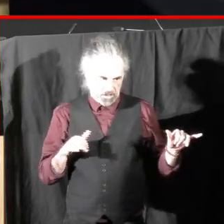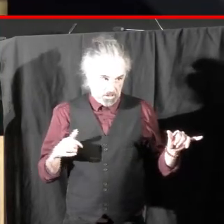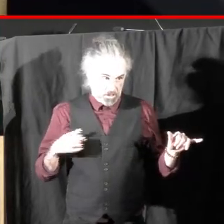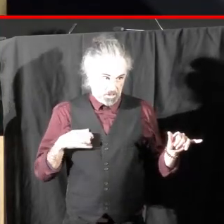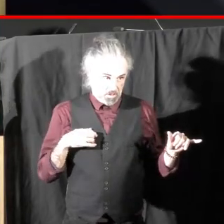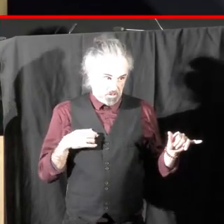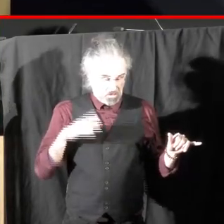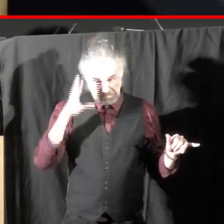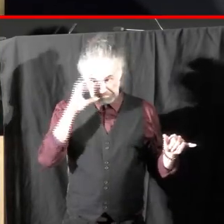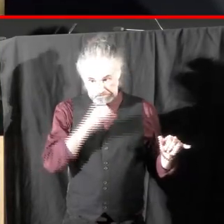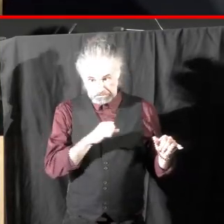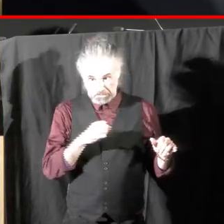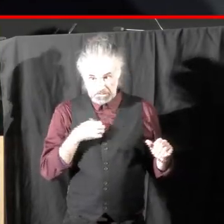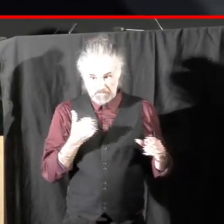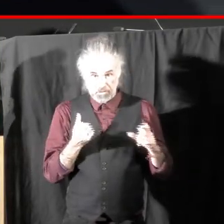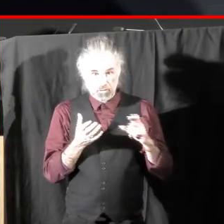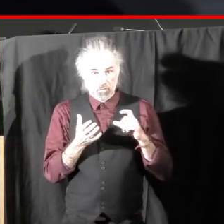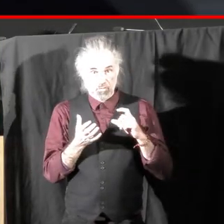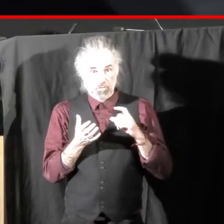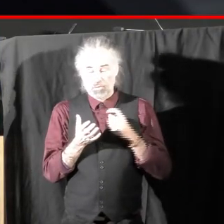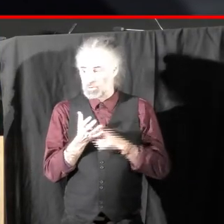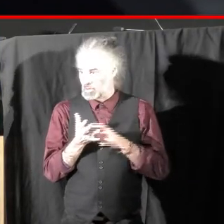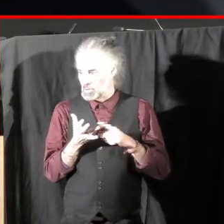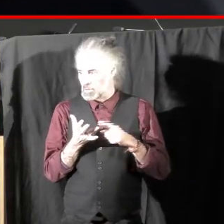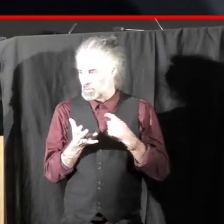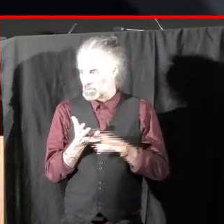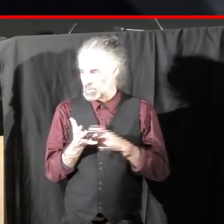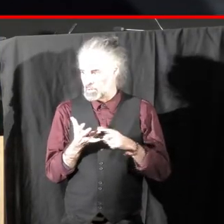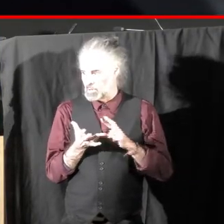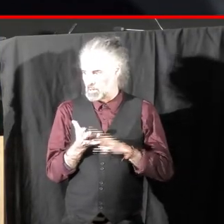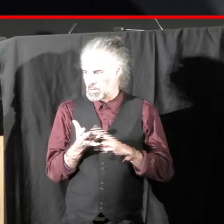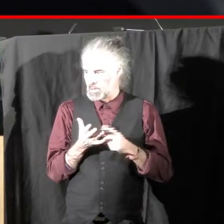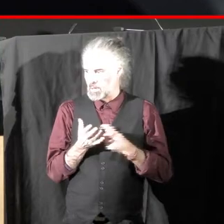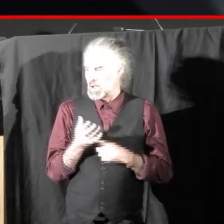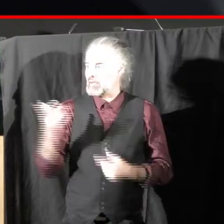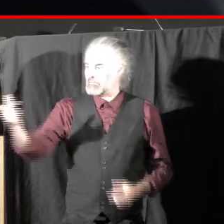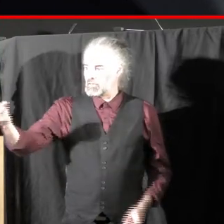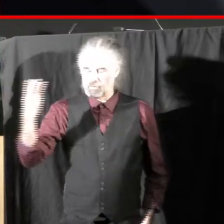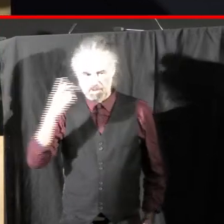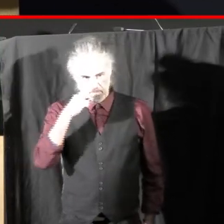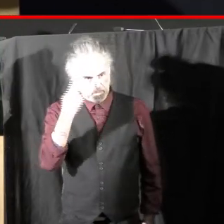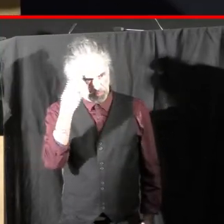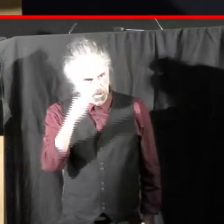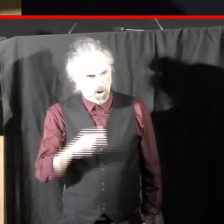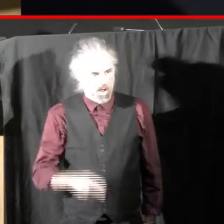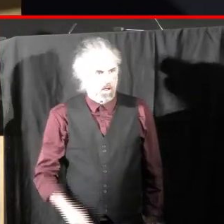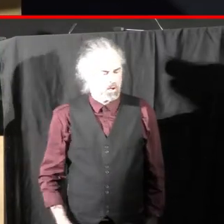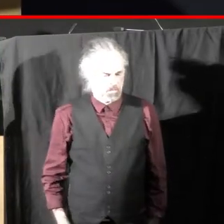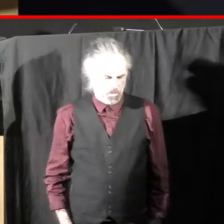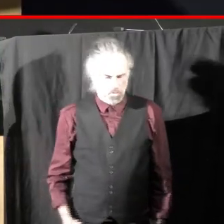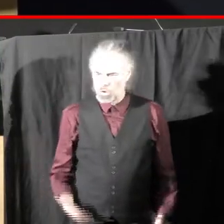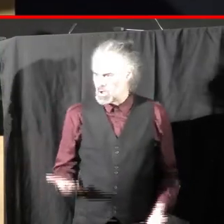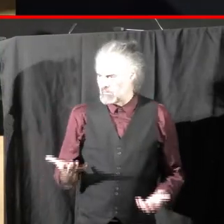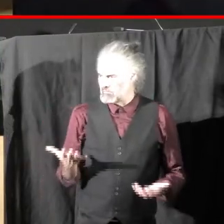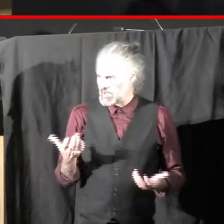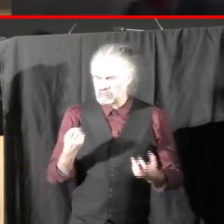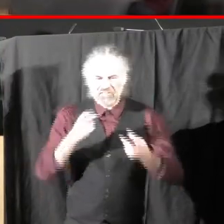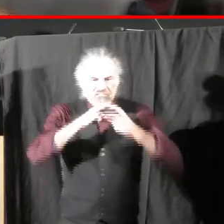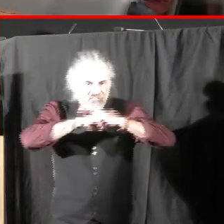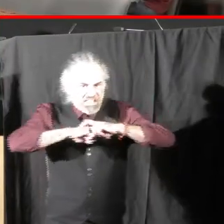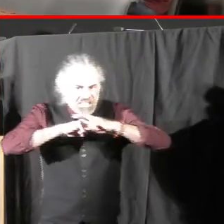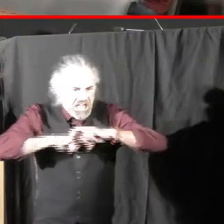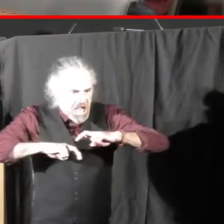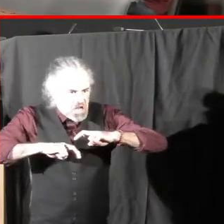presumably there was a coronial inquest. Yeah. If three people have died, then has there been any